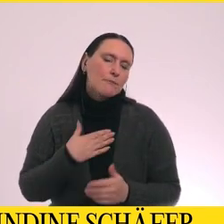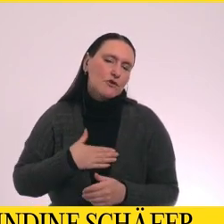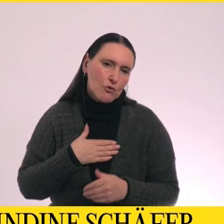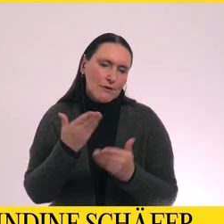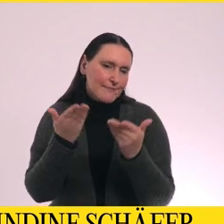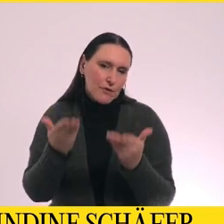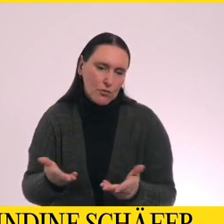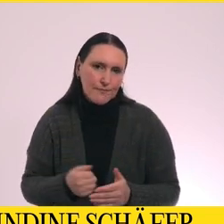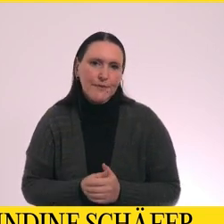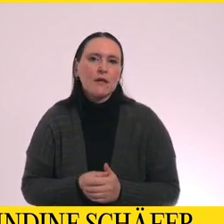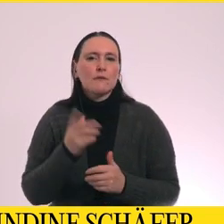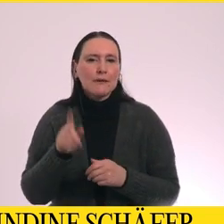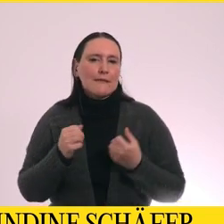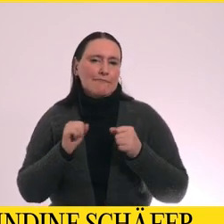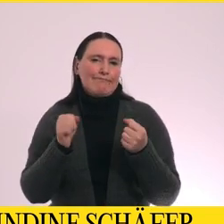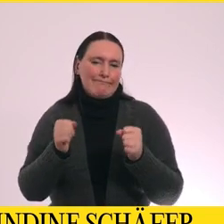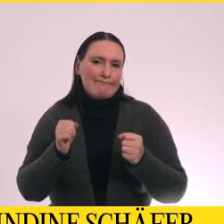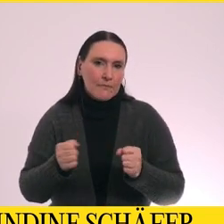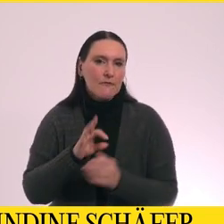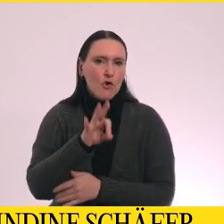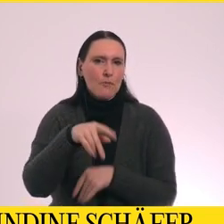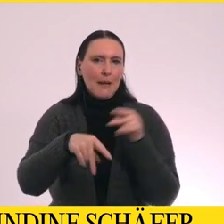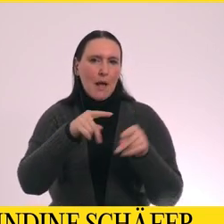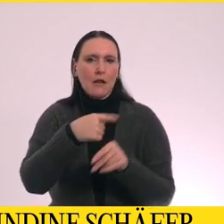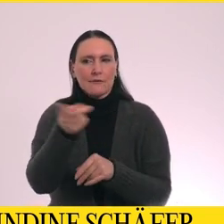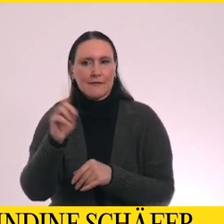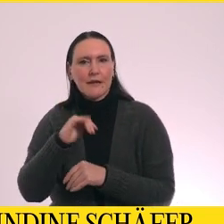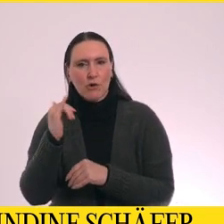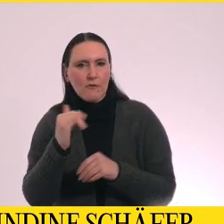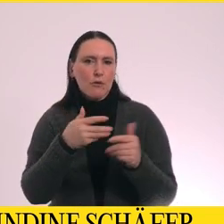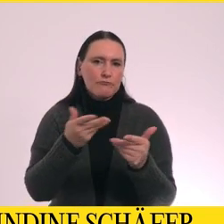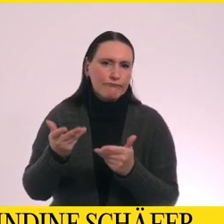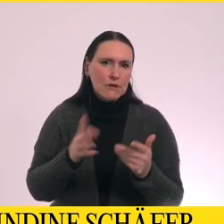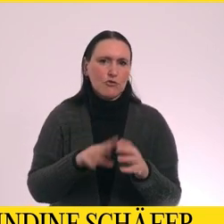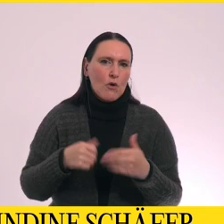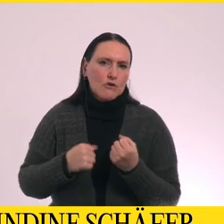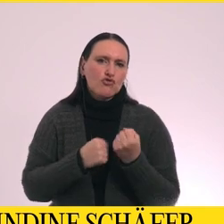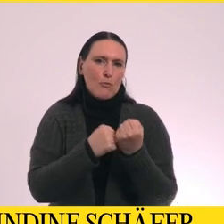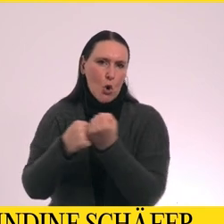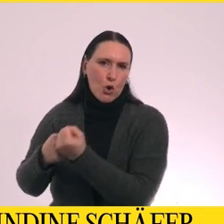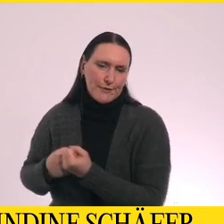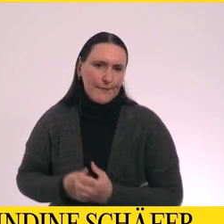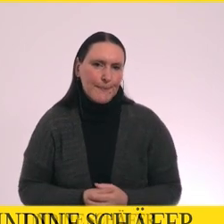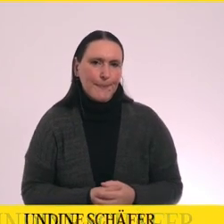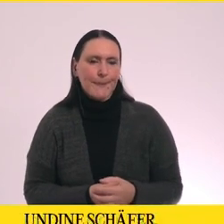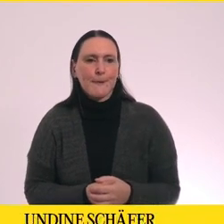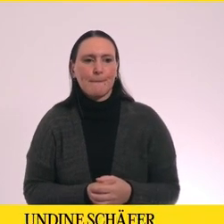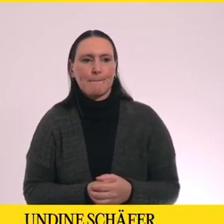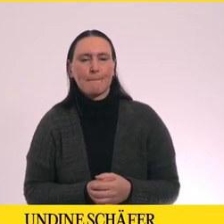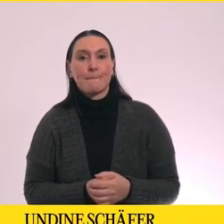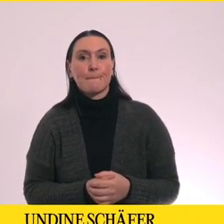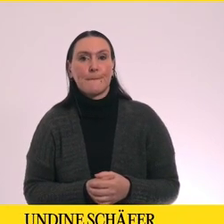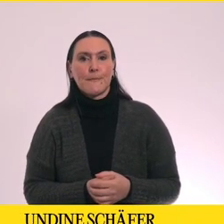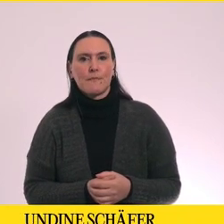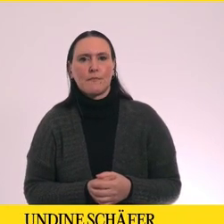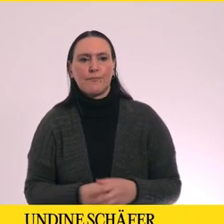there, even though it's a presence absence. Thank you. And we'll now go to Project